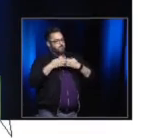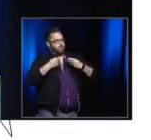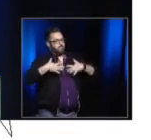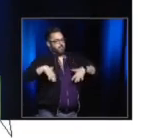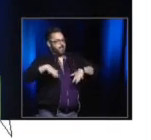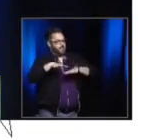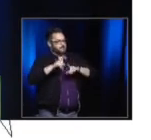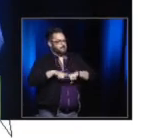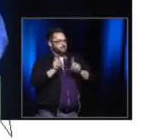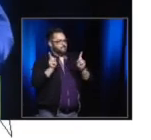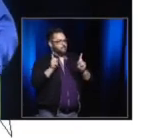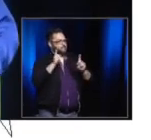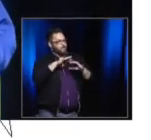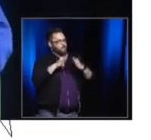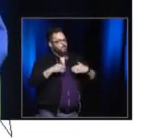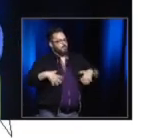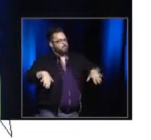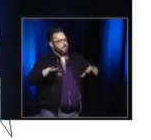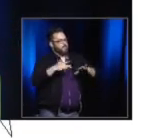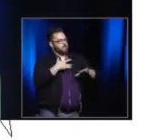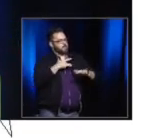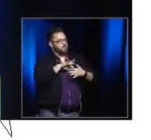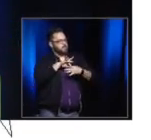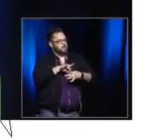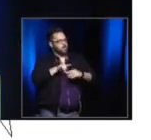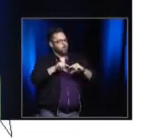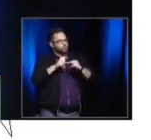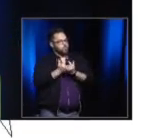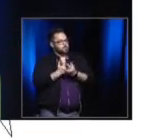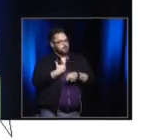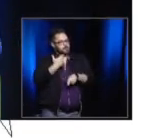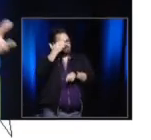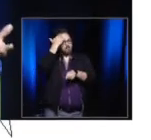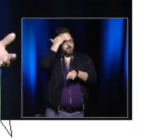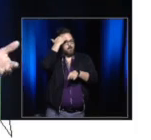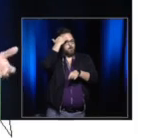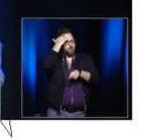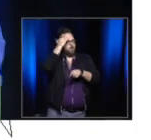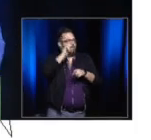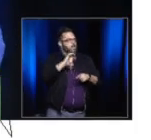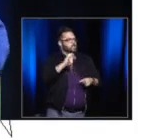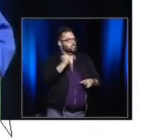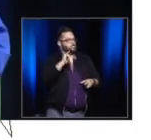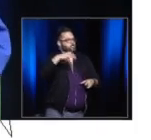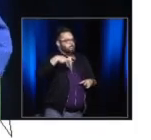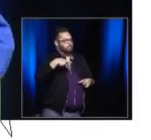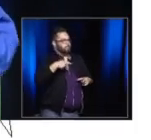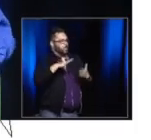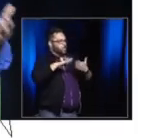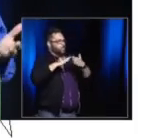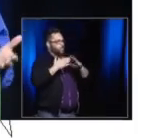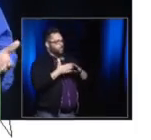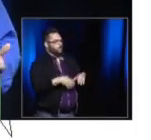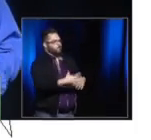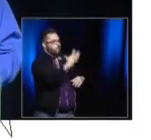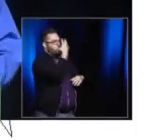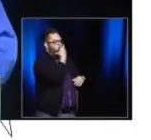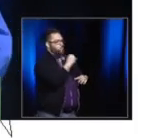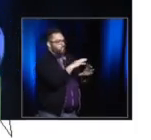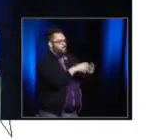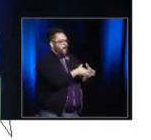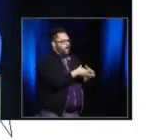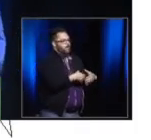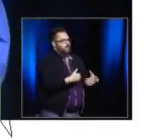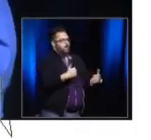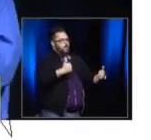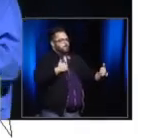relationships typically live in bounded groups that are familiar to us by names like a chimpanzee community or a wolf pack or a baboon troop.